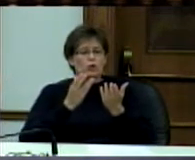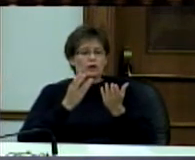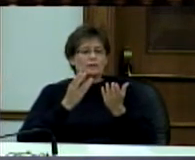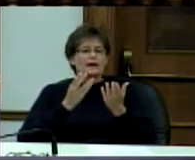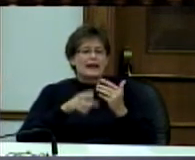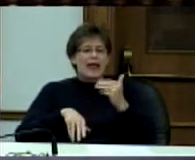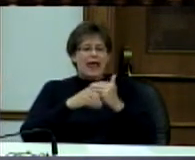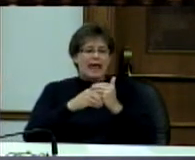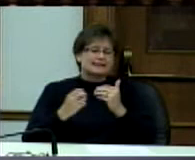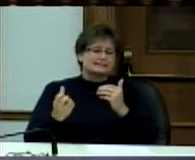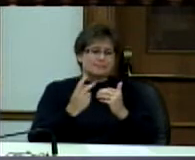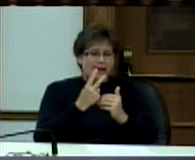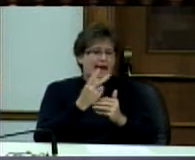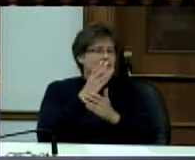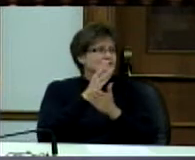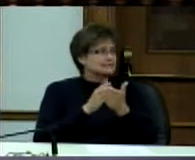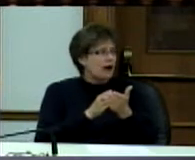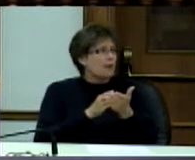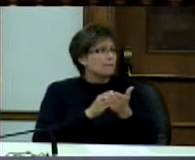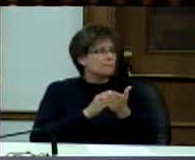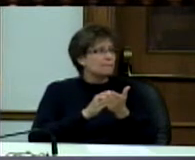restore some of the